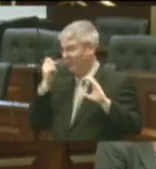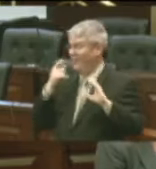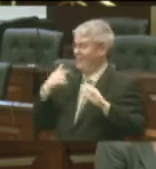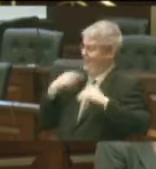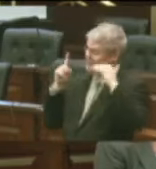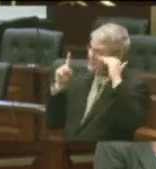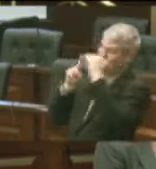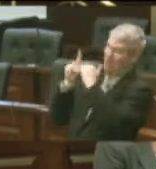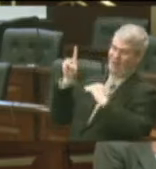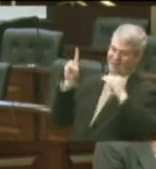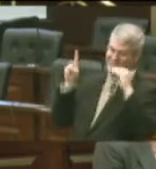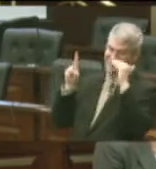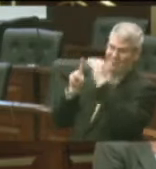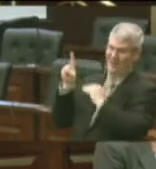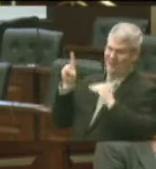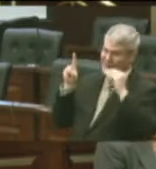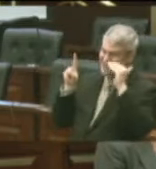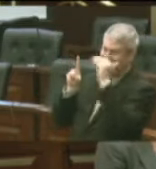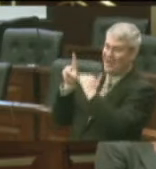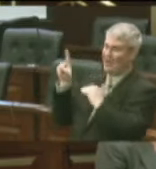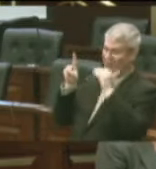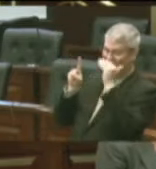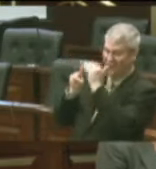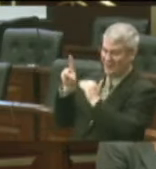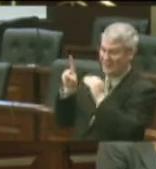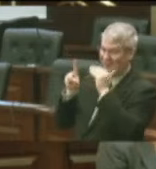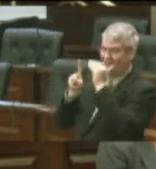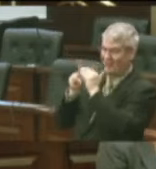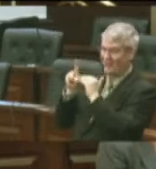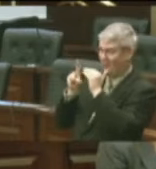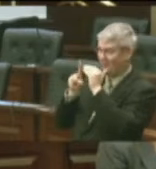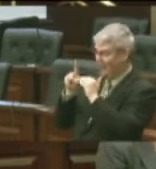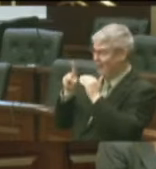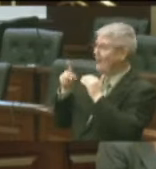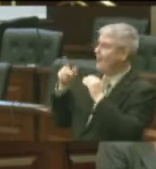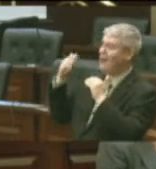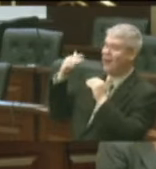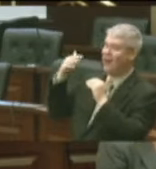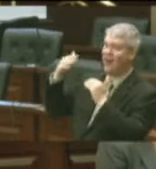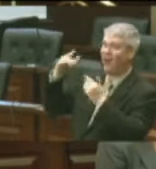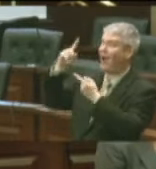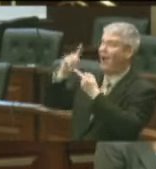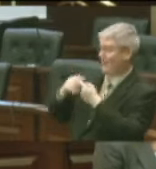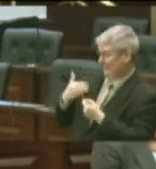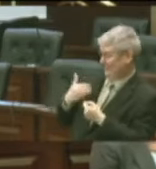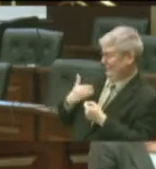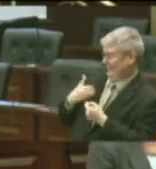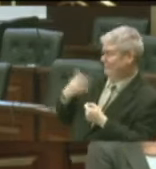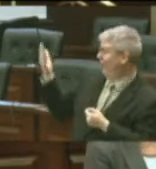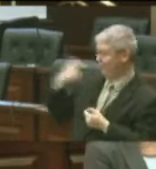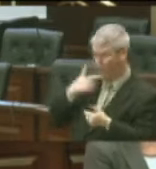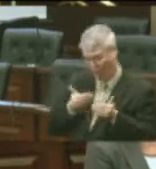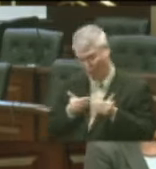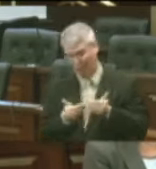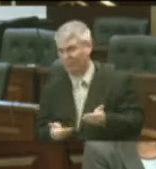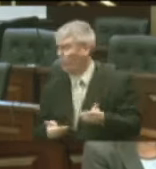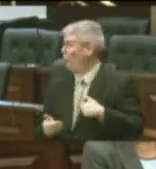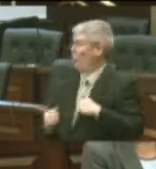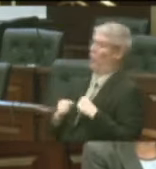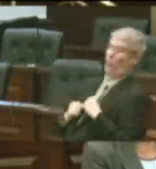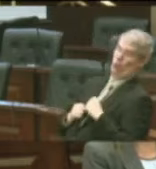that leeway. So we're trying to eliminate that, but some of it will go in. One of the big needs that I'm hearing from districts